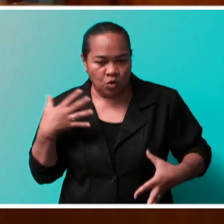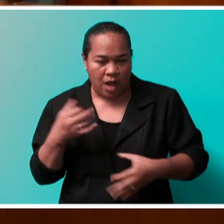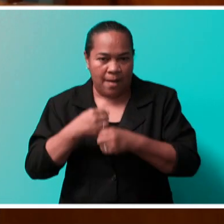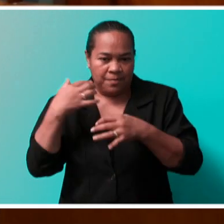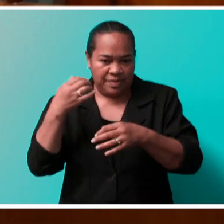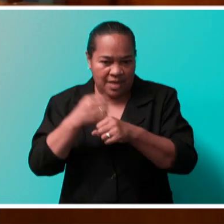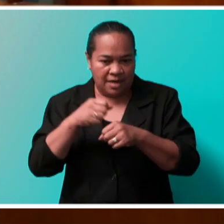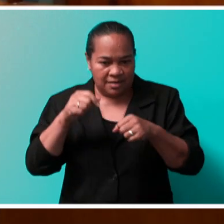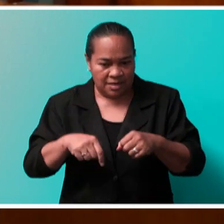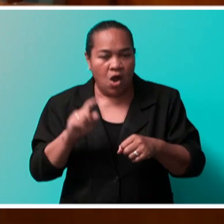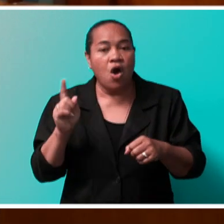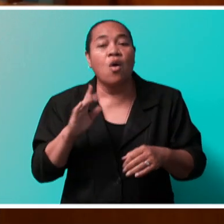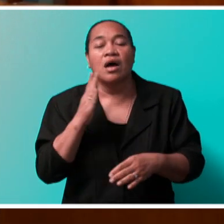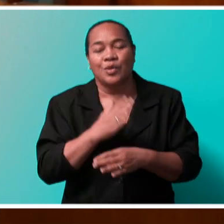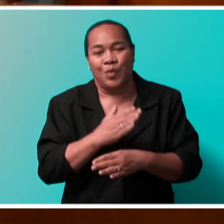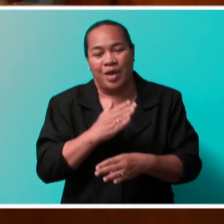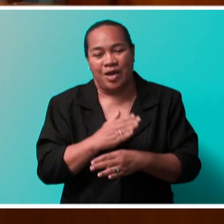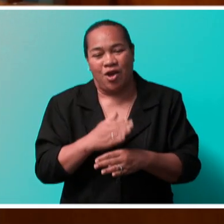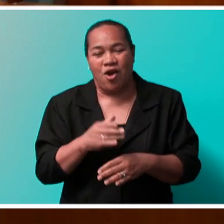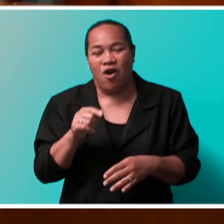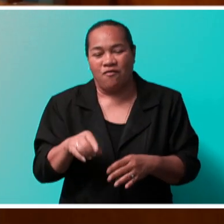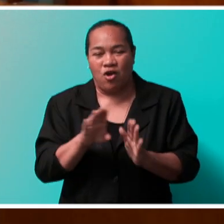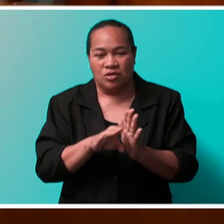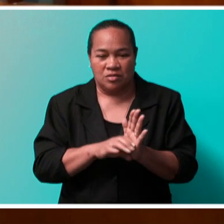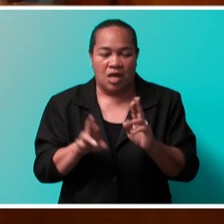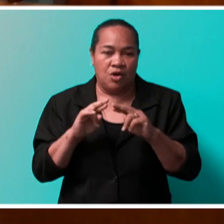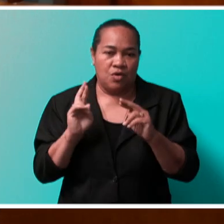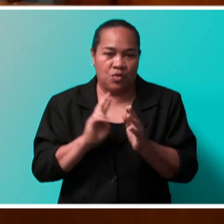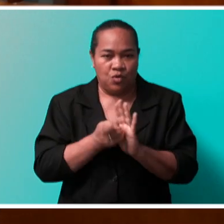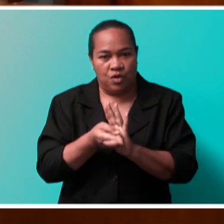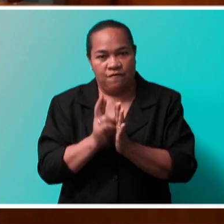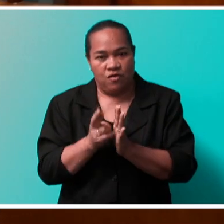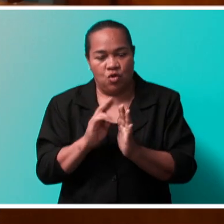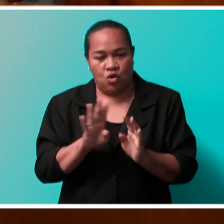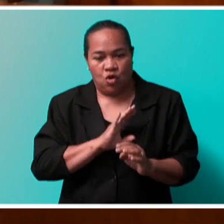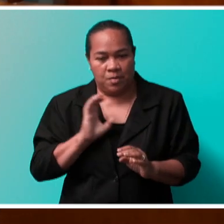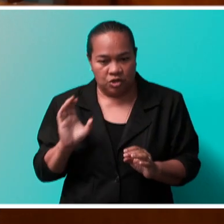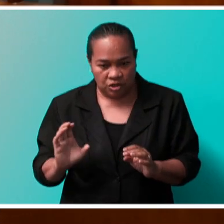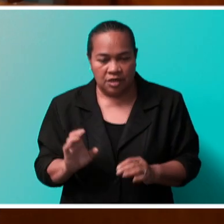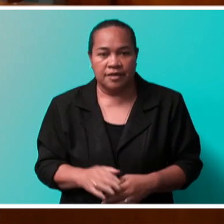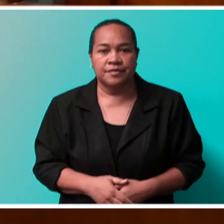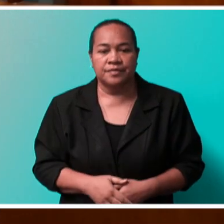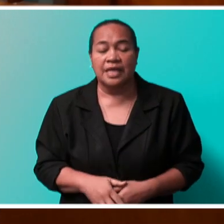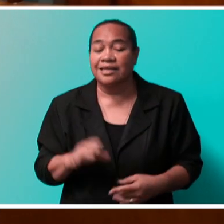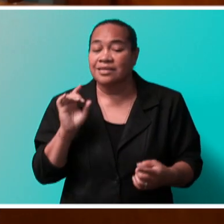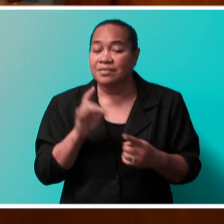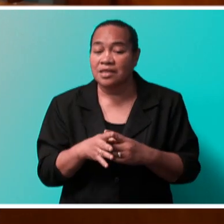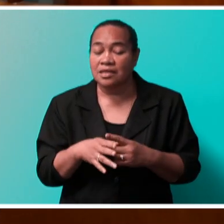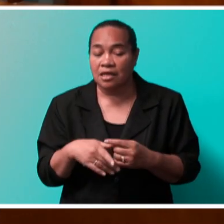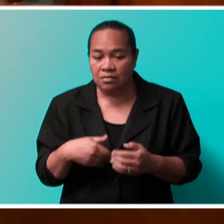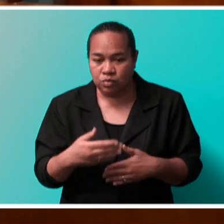on the work of the Constitution Review Commission, and in particular, the rollout of the